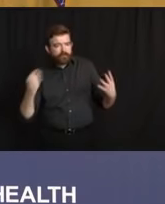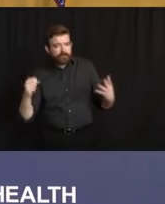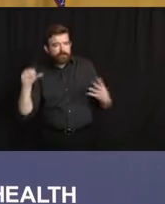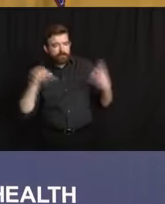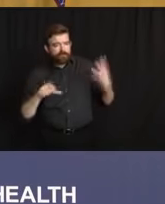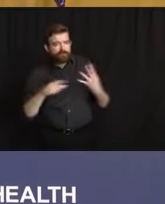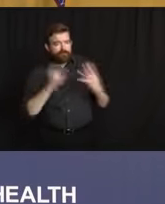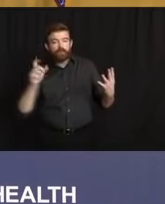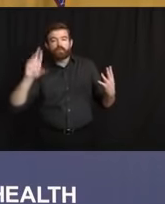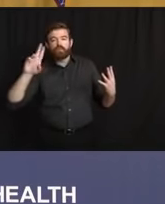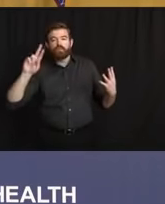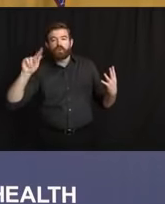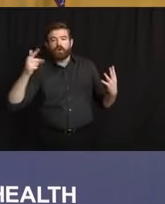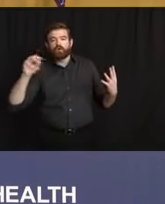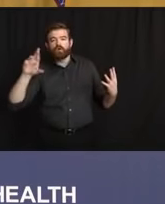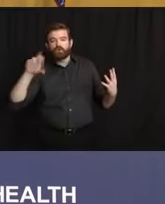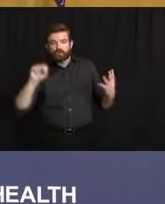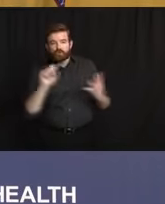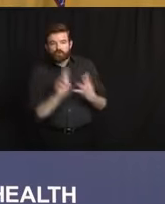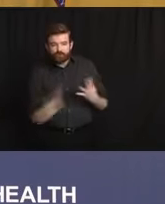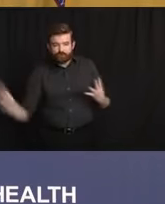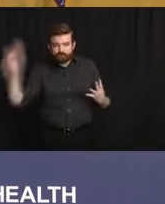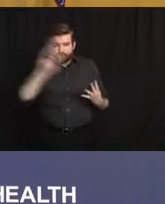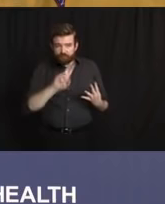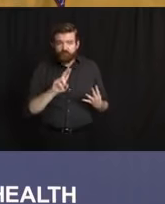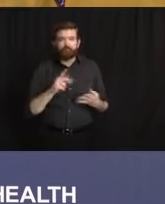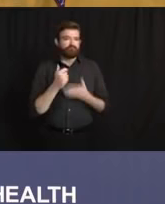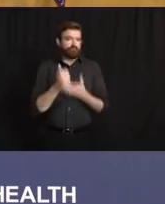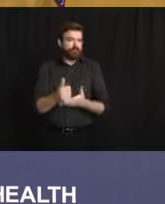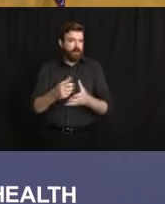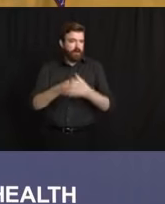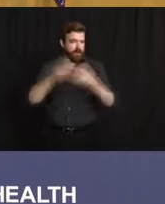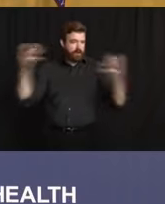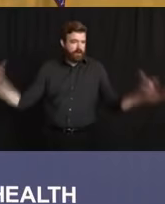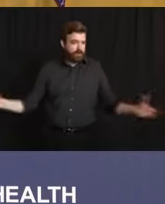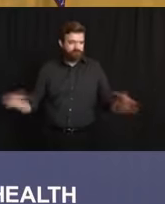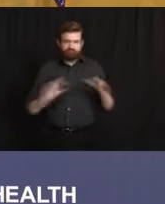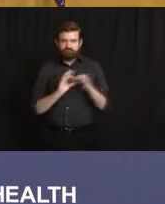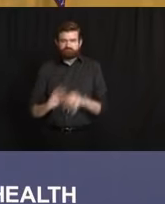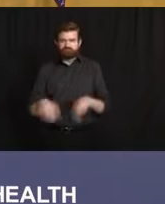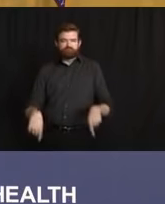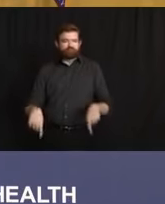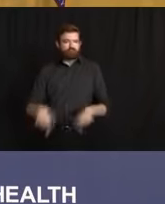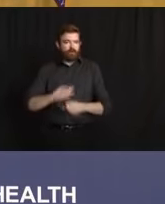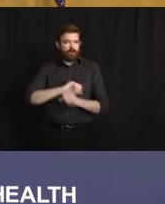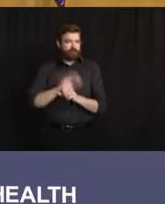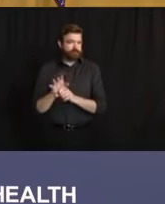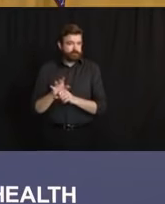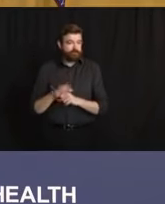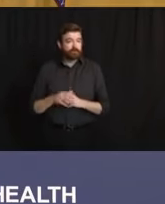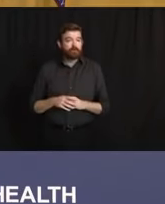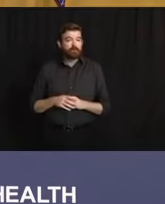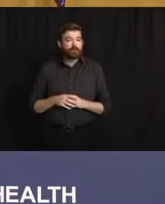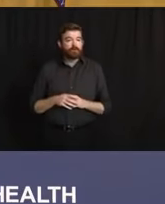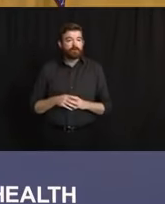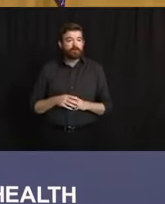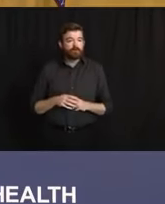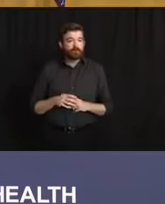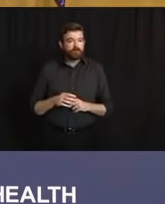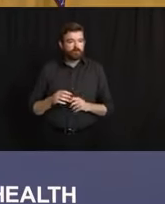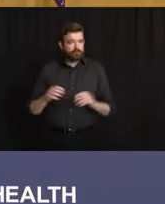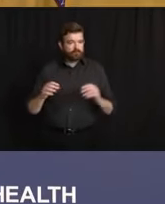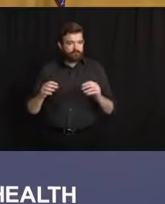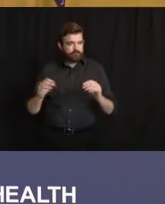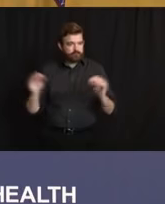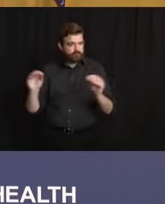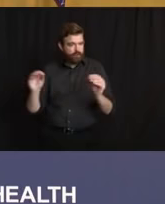2 years. Do you think they deserve a new one? And from Dan Munoz, forecasts are calling for rain this weekend and next week. Are you worried a lot of restaurants